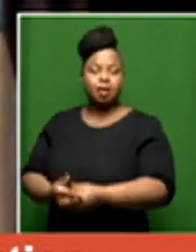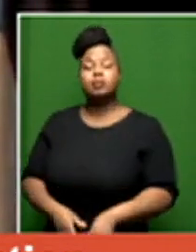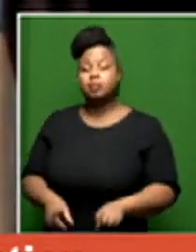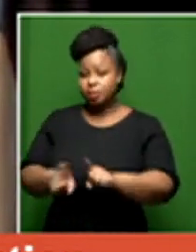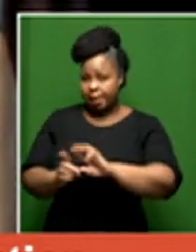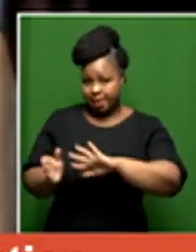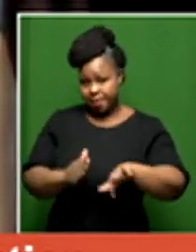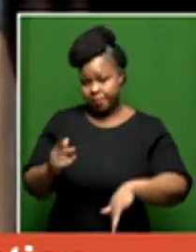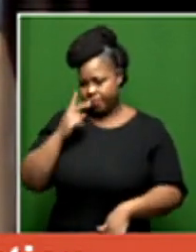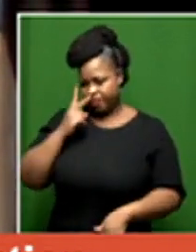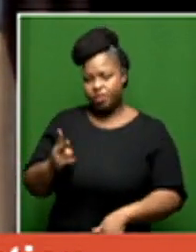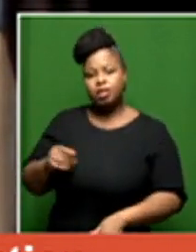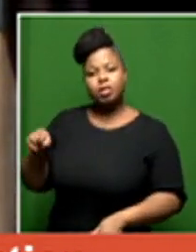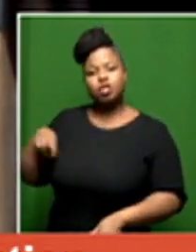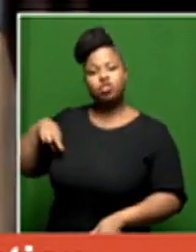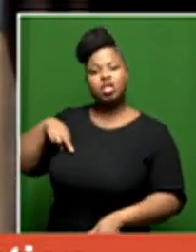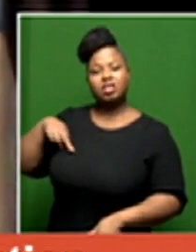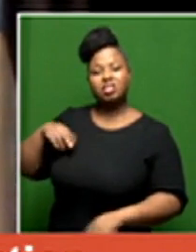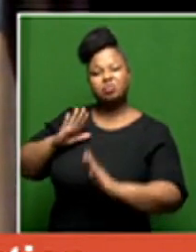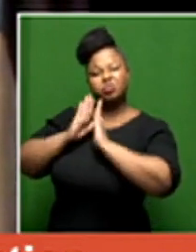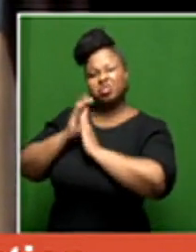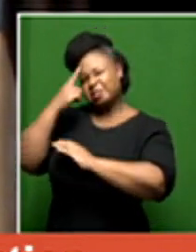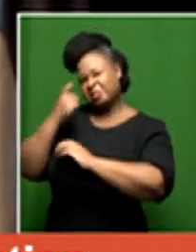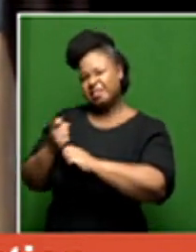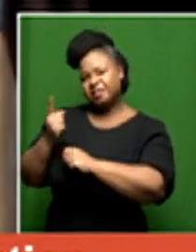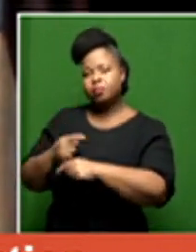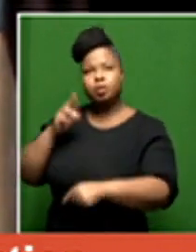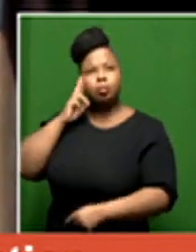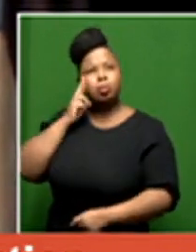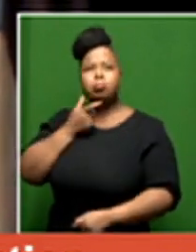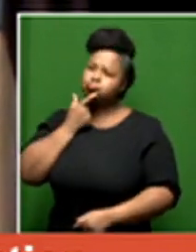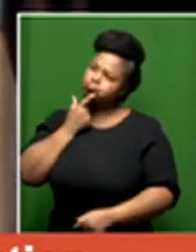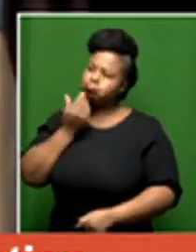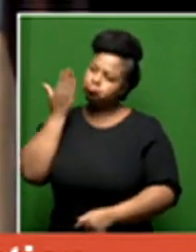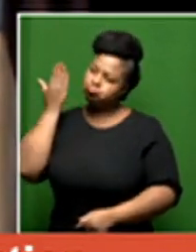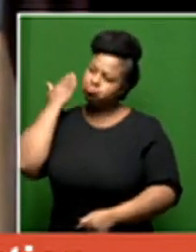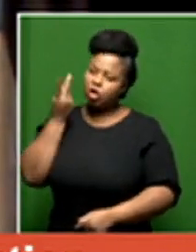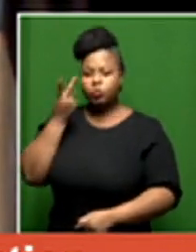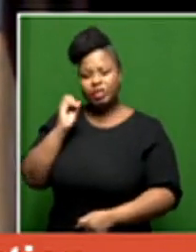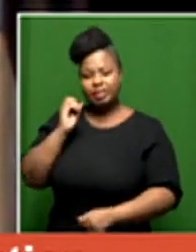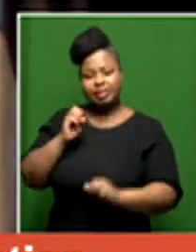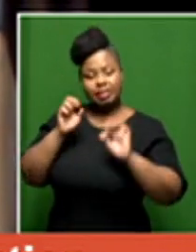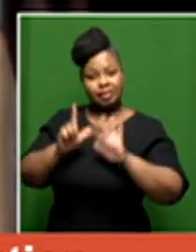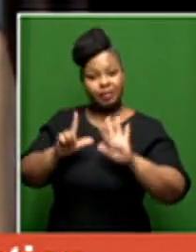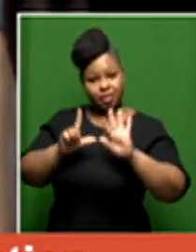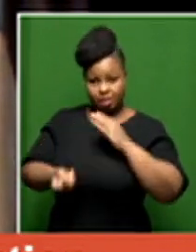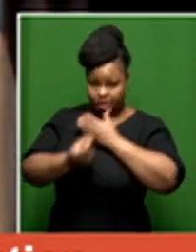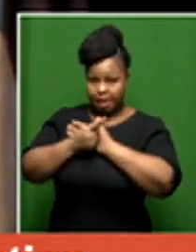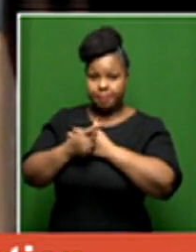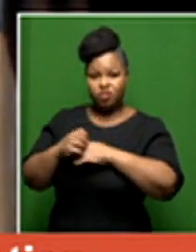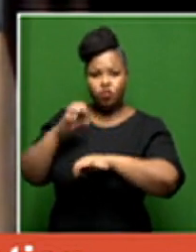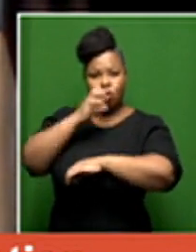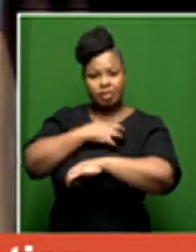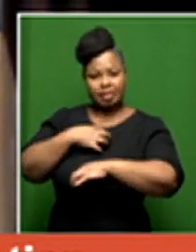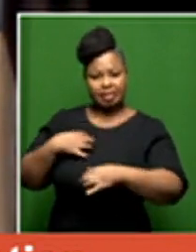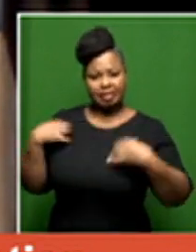religious aspect of it, I remember in 2017 we had a measles outbreak in the country,